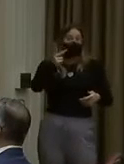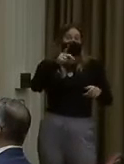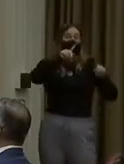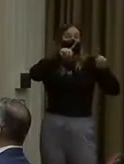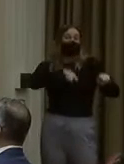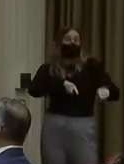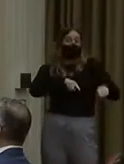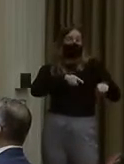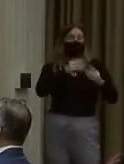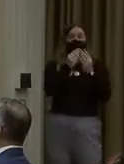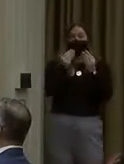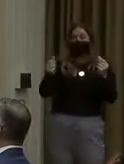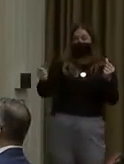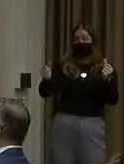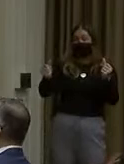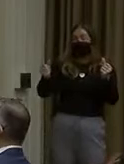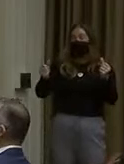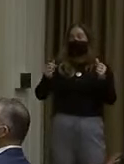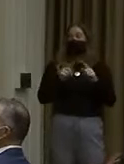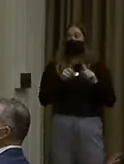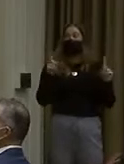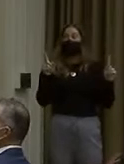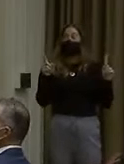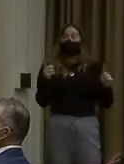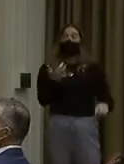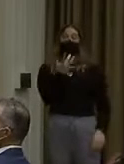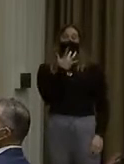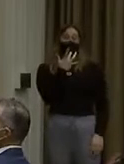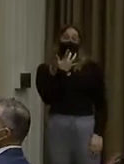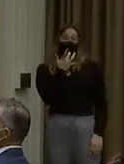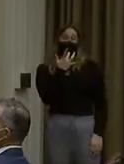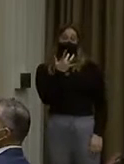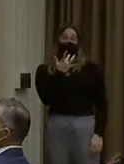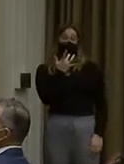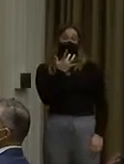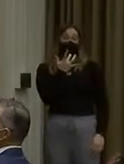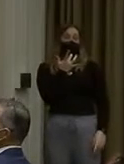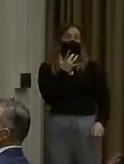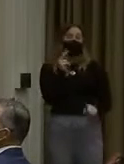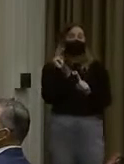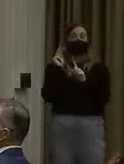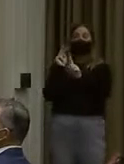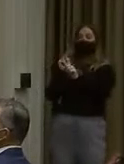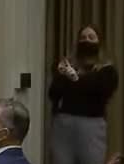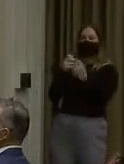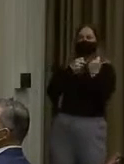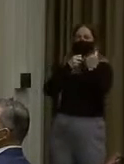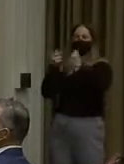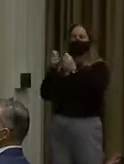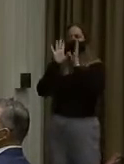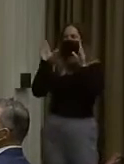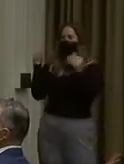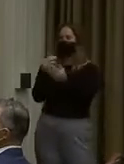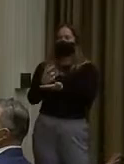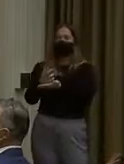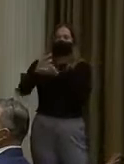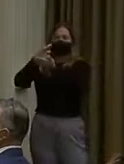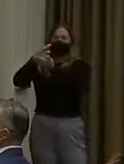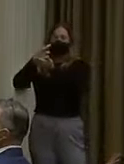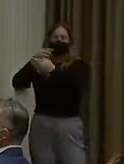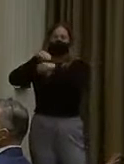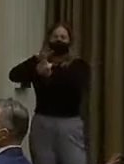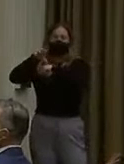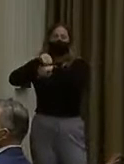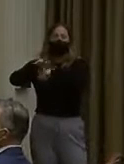solutions to what we want to do, but I'd rather take the other side. We are strengths focused in rehab counseling. So looking at